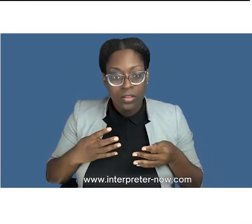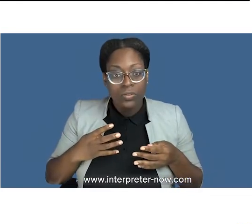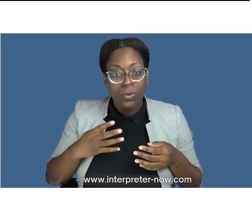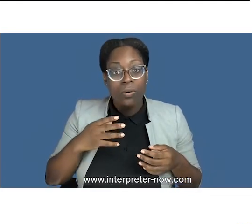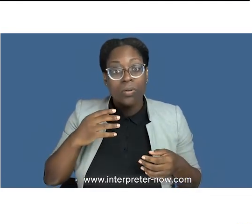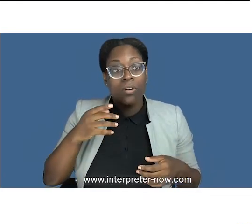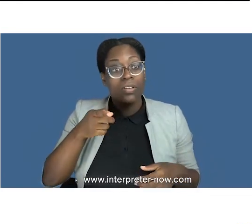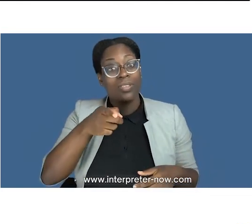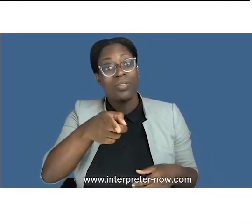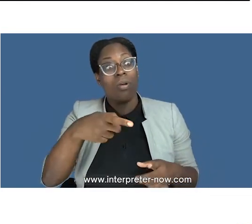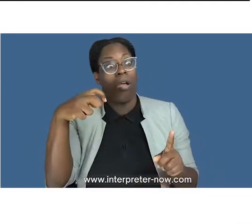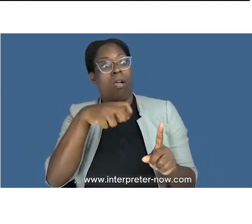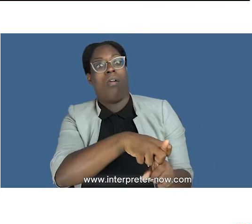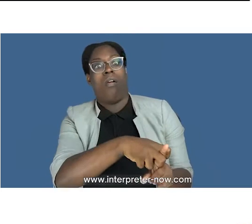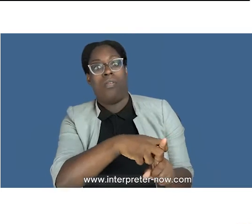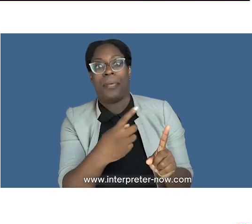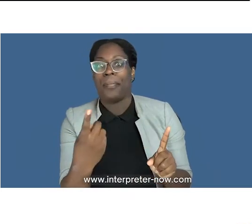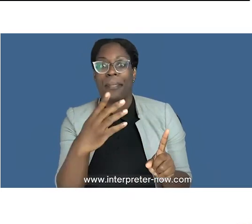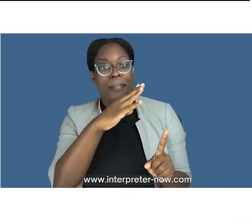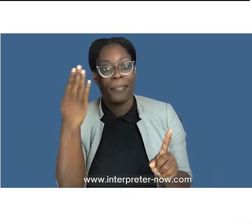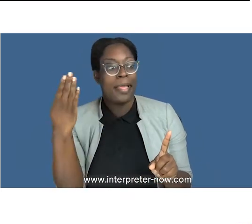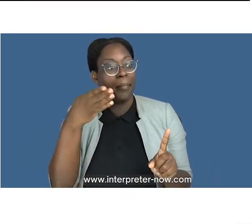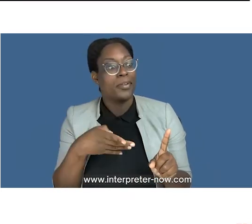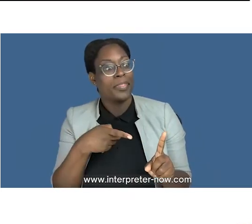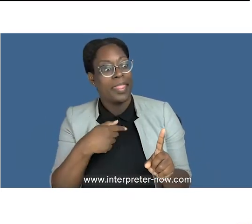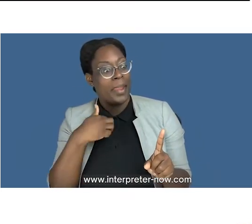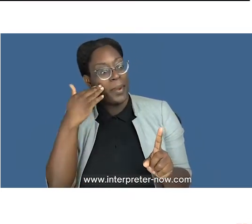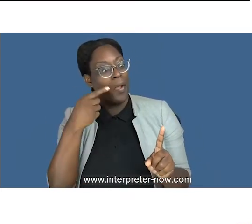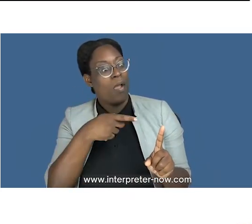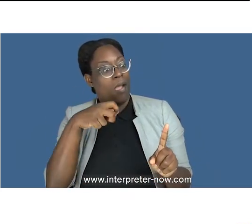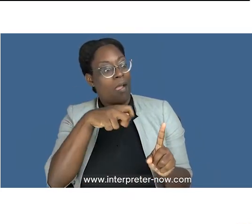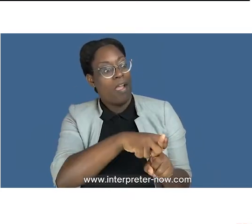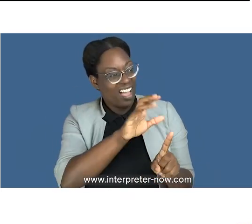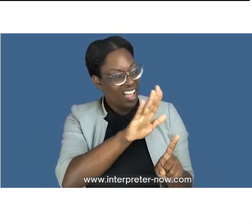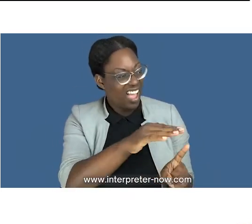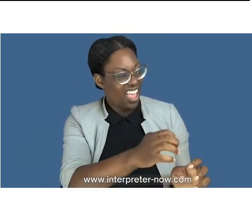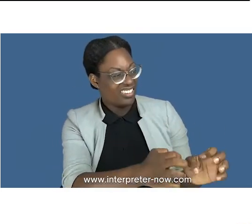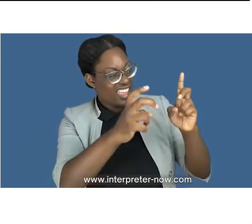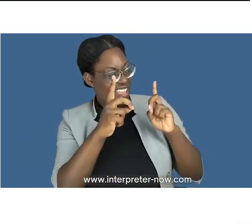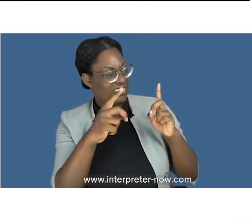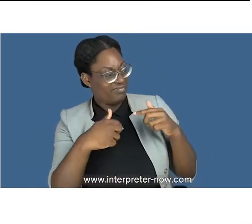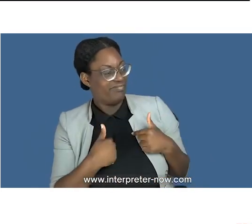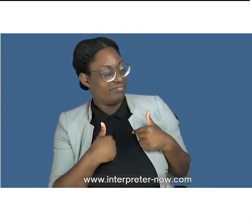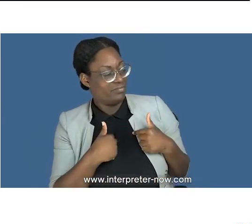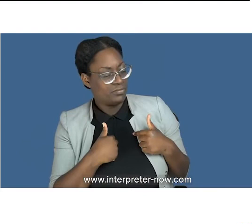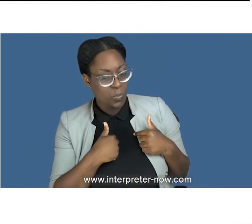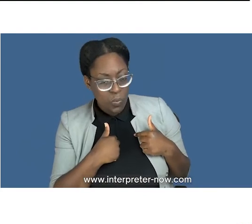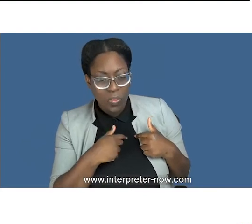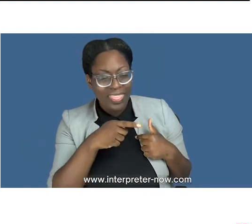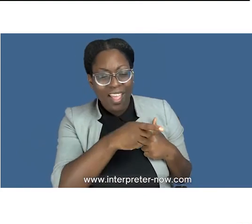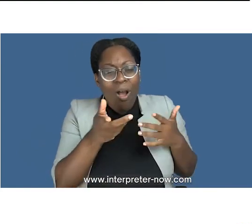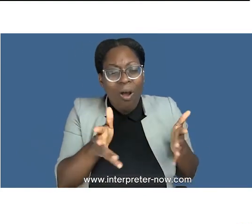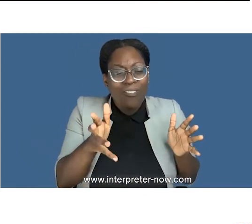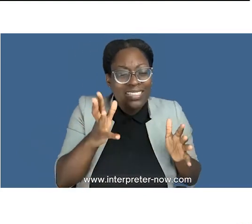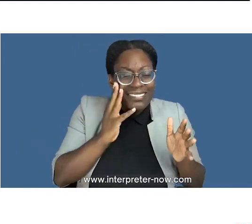on top of their daily work. And so when you're asking them to give them their to educate you, that's additional